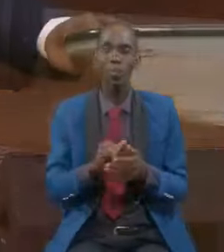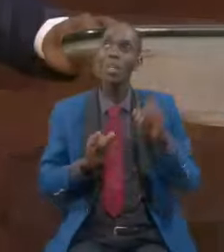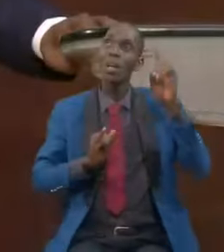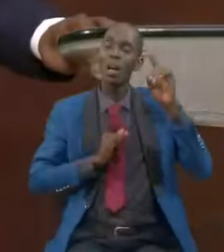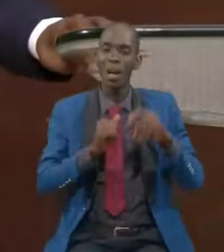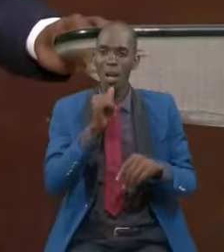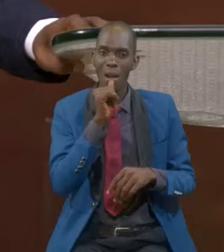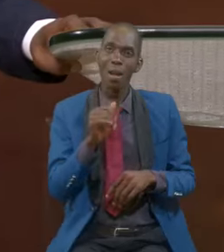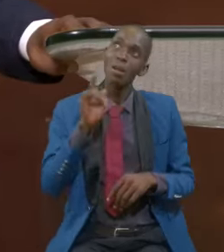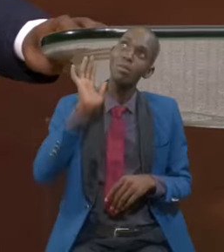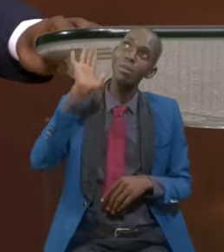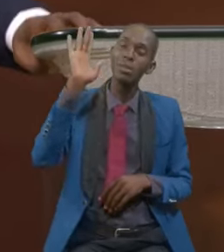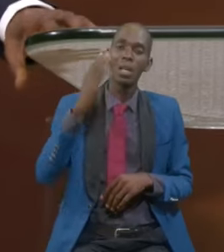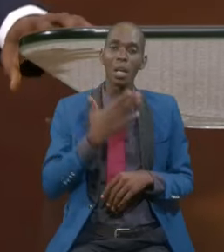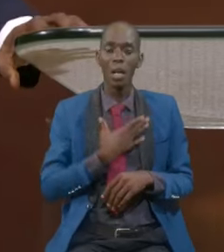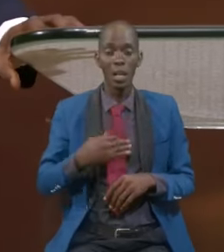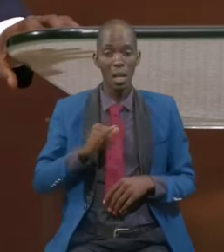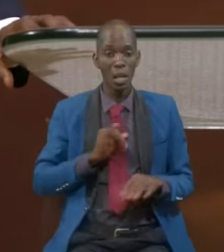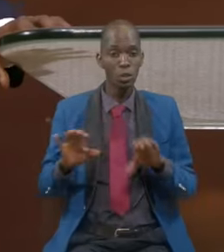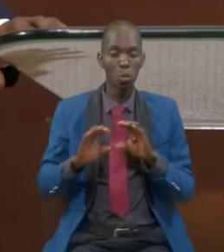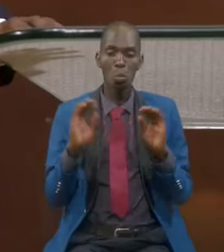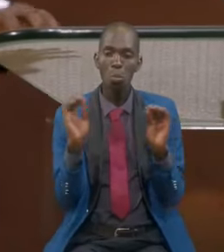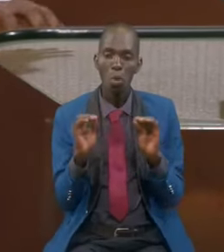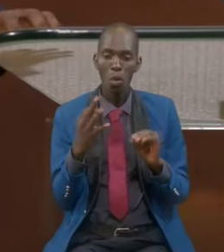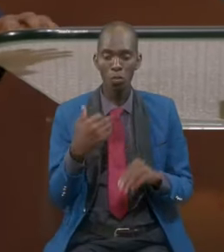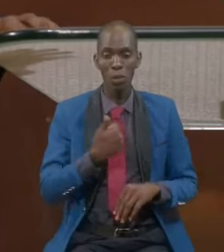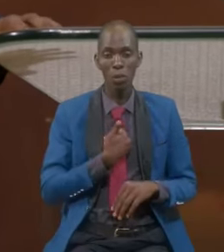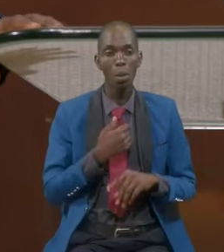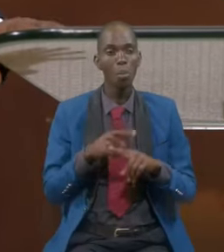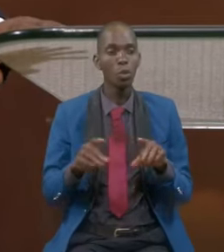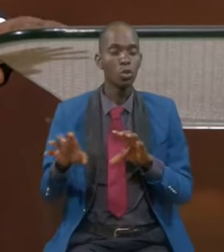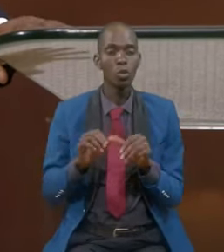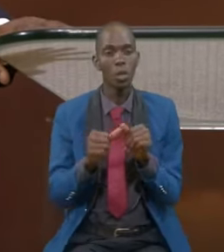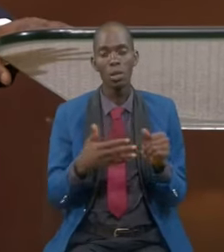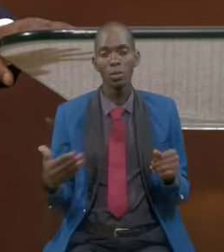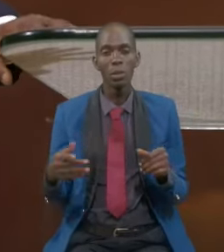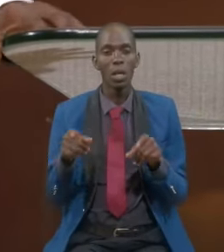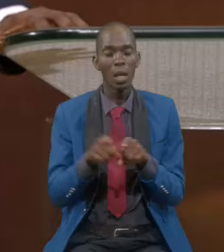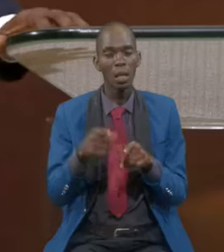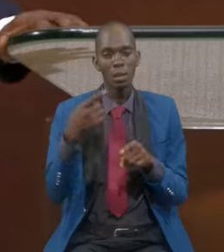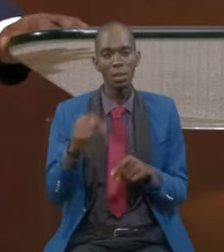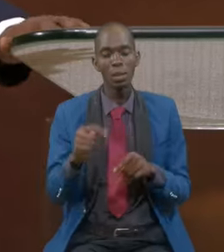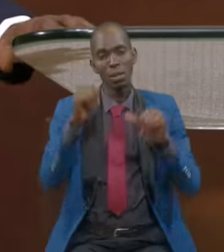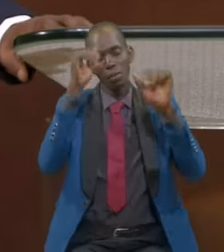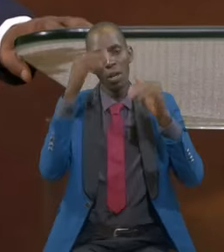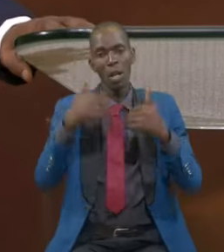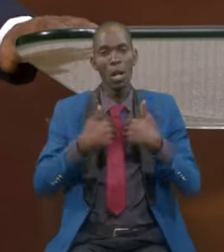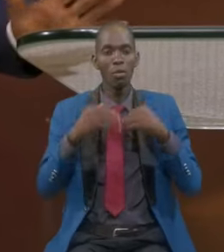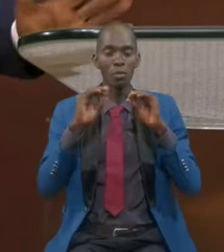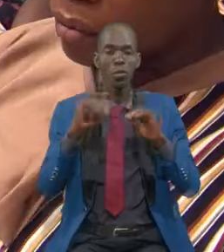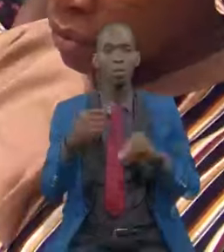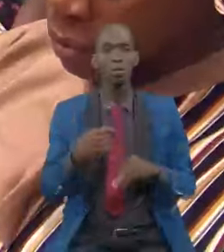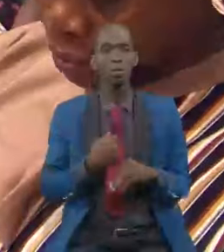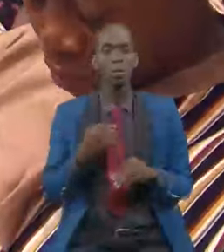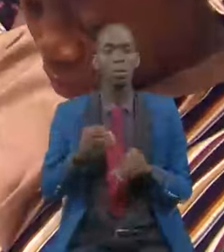do nothing by myself, but I do everything as the Father has taught me. Verse 29,